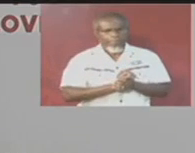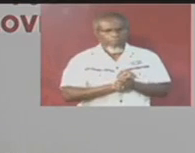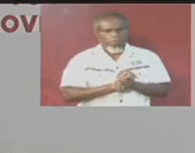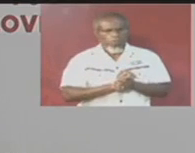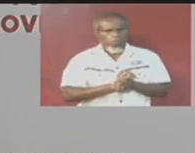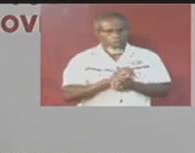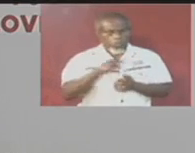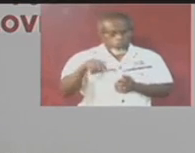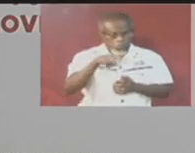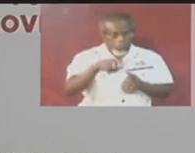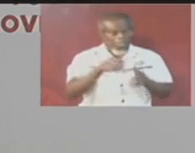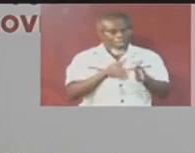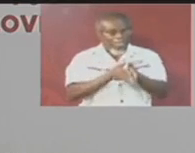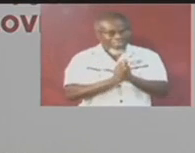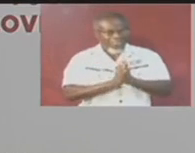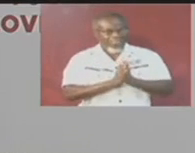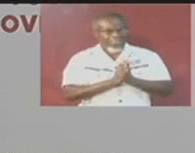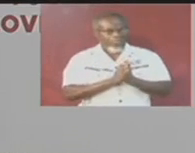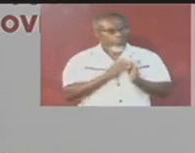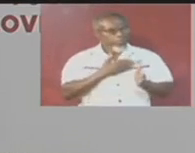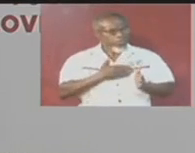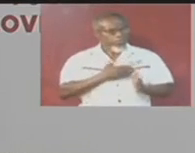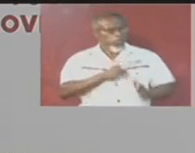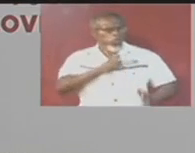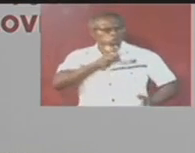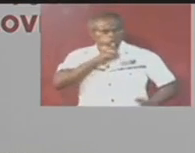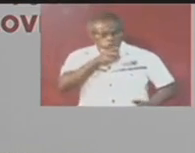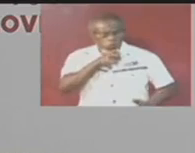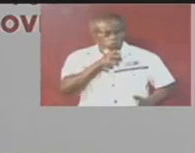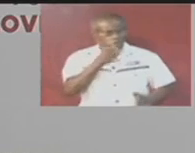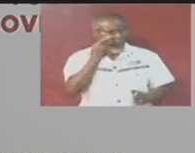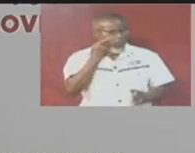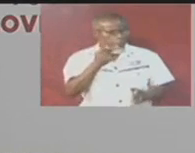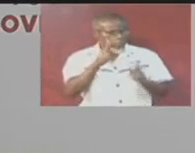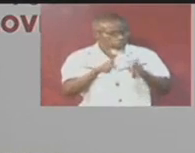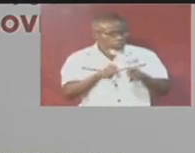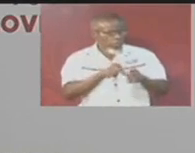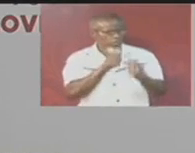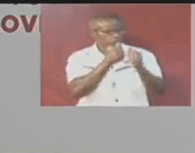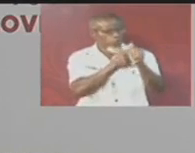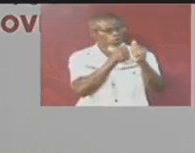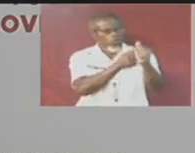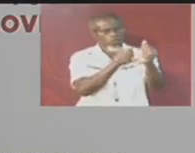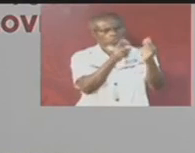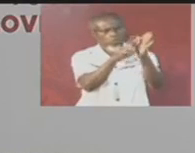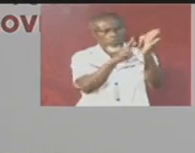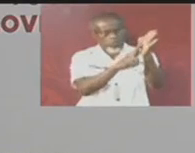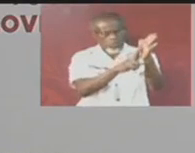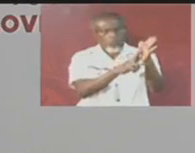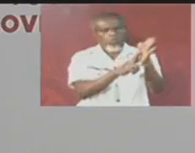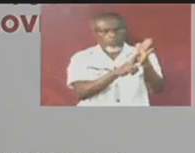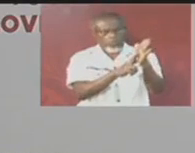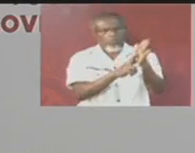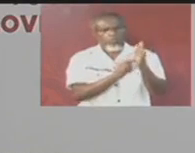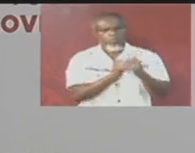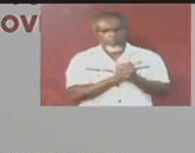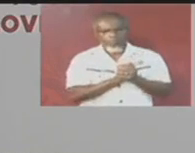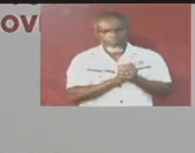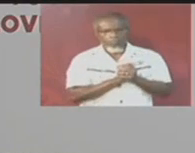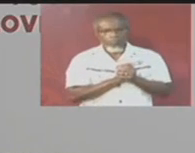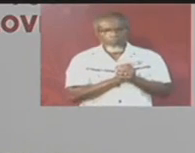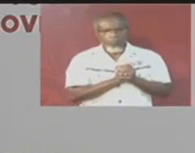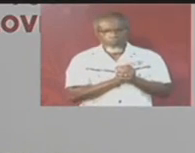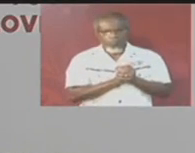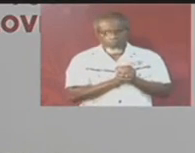team to ensure that action is taken over the next 3 weeks, the life of these new